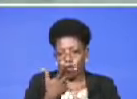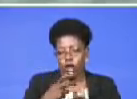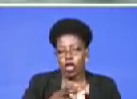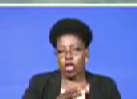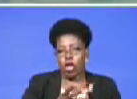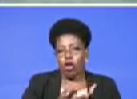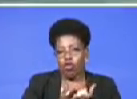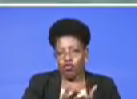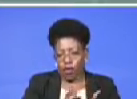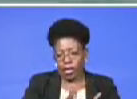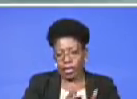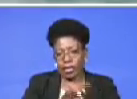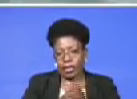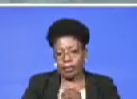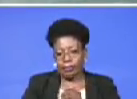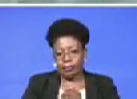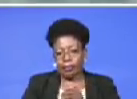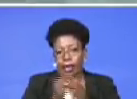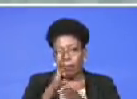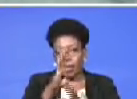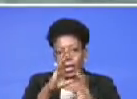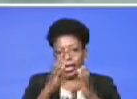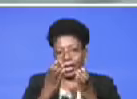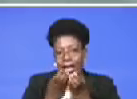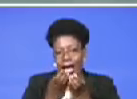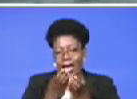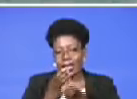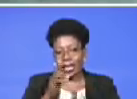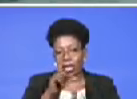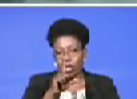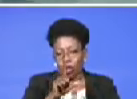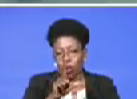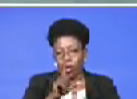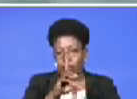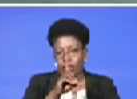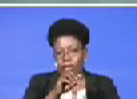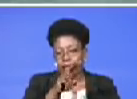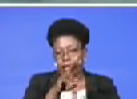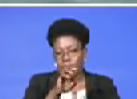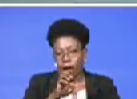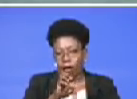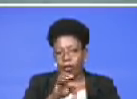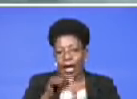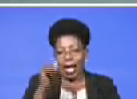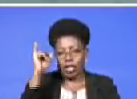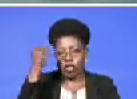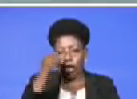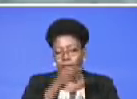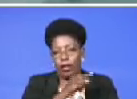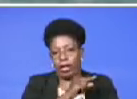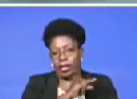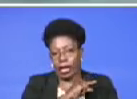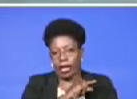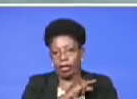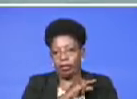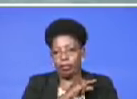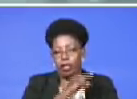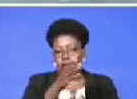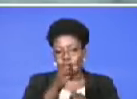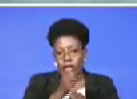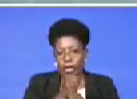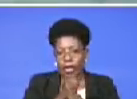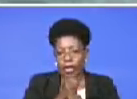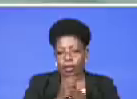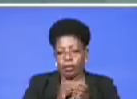the A class. Over in the B class, it was Lonesome Dove and Jeff Gale out of hometown Abaco taking the cannon.